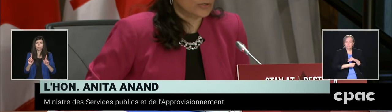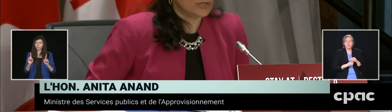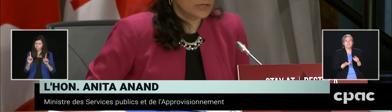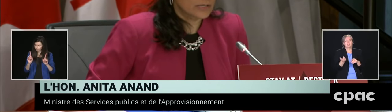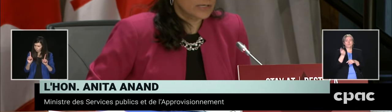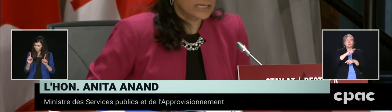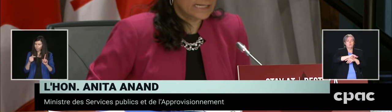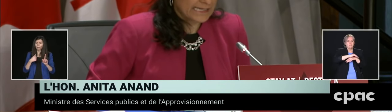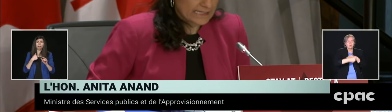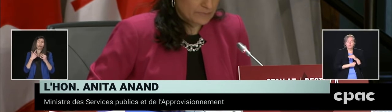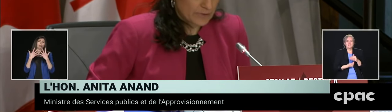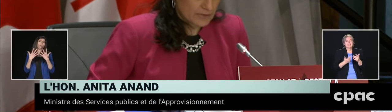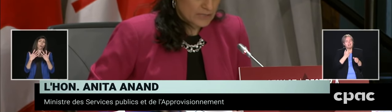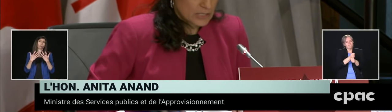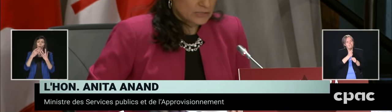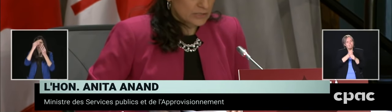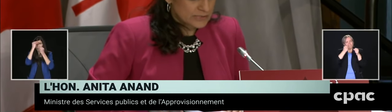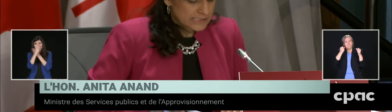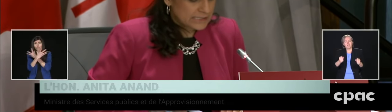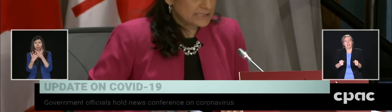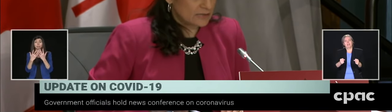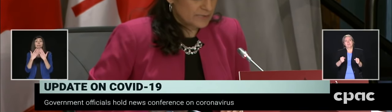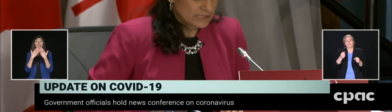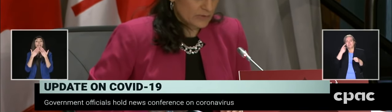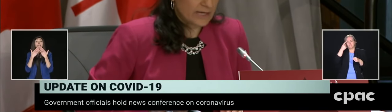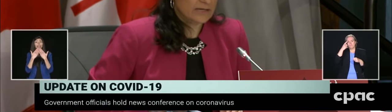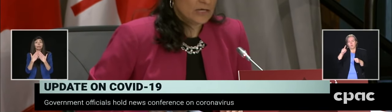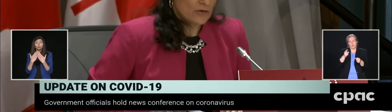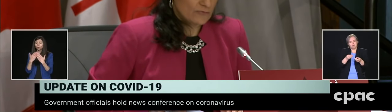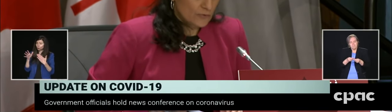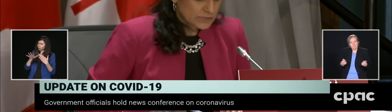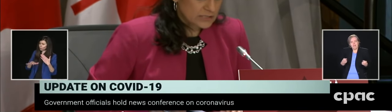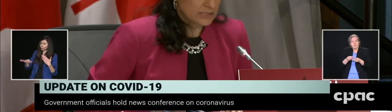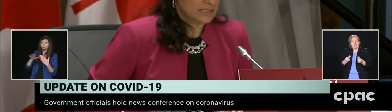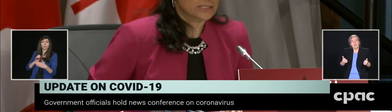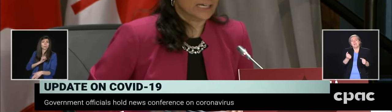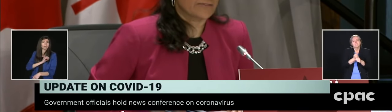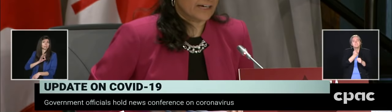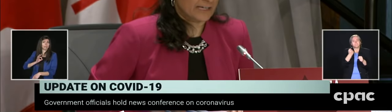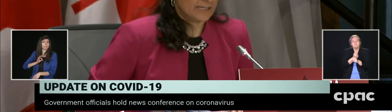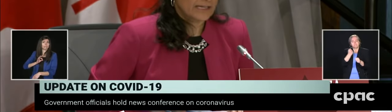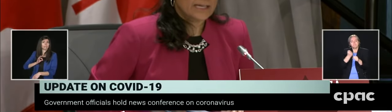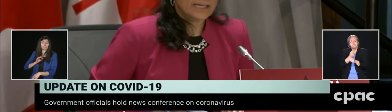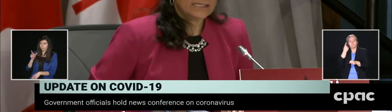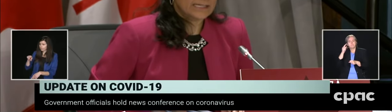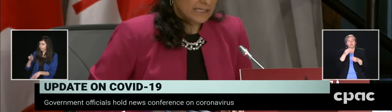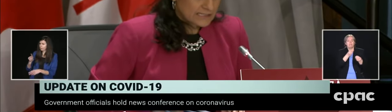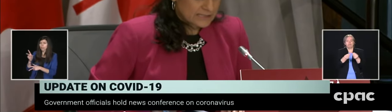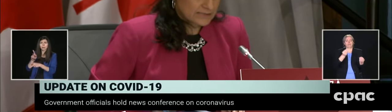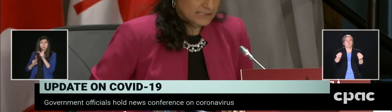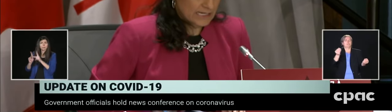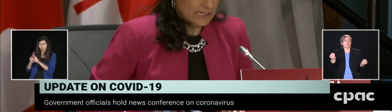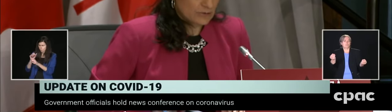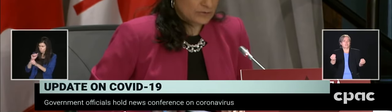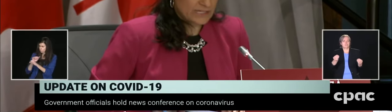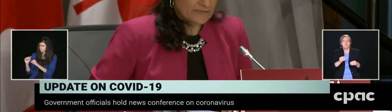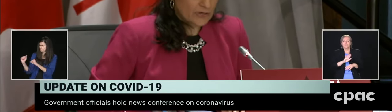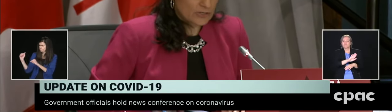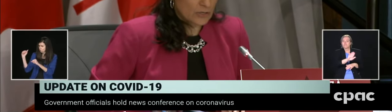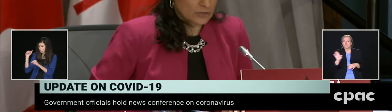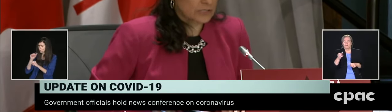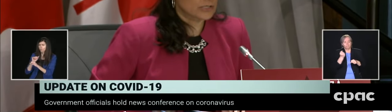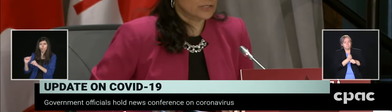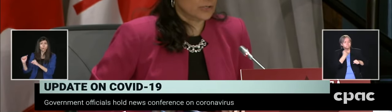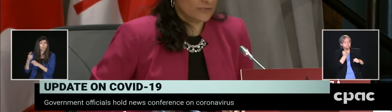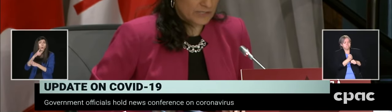Canadiens auront l'équipement dont ils ont besoin. Votre travail est essentiel aux